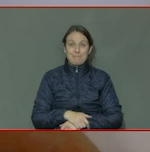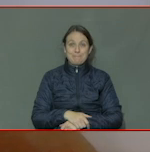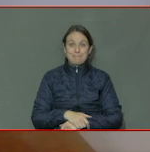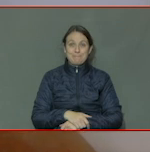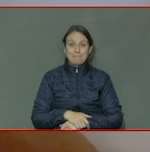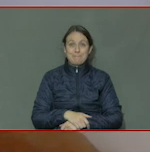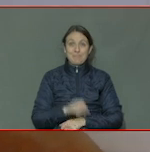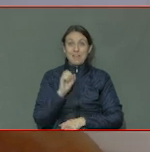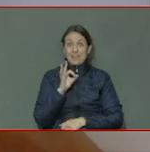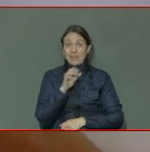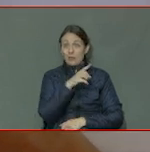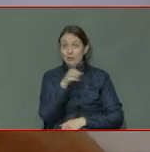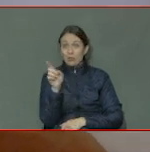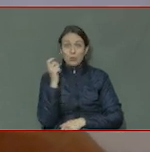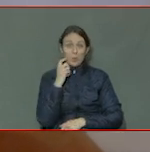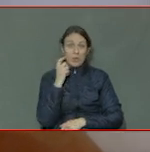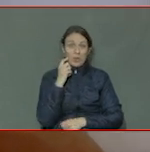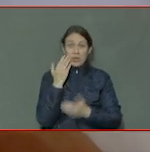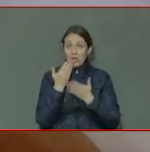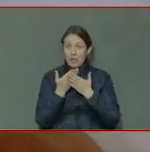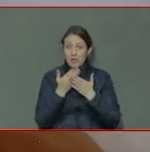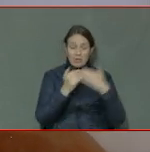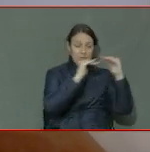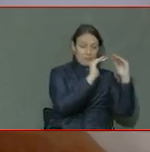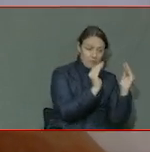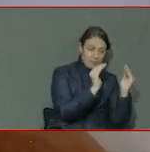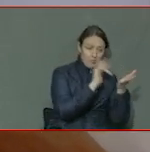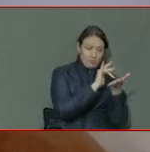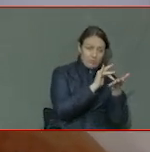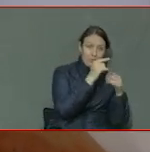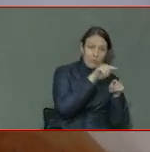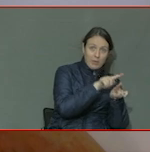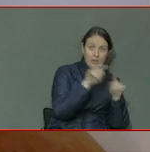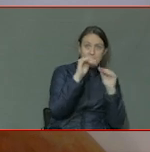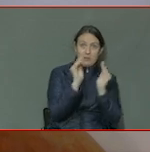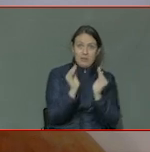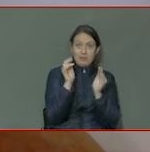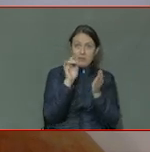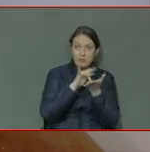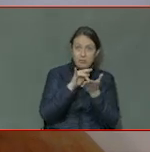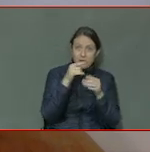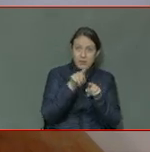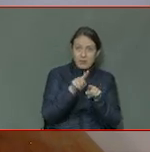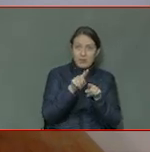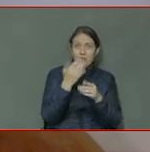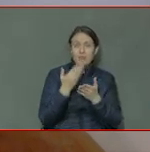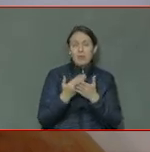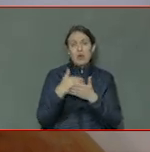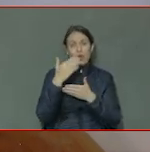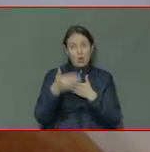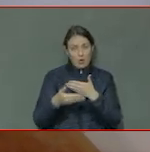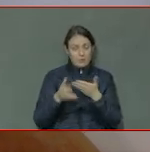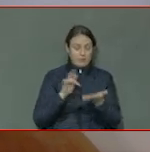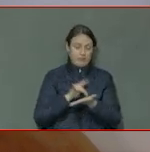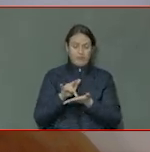If it's easier for you, work out each bracket separately and then you can put it in again. Just remember, then you